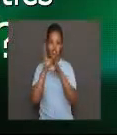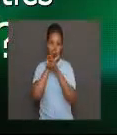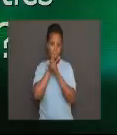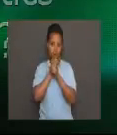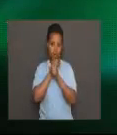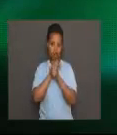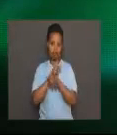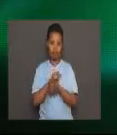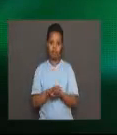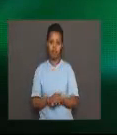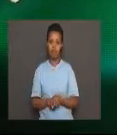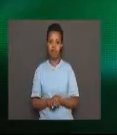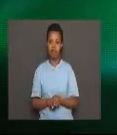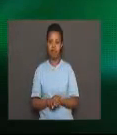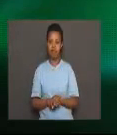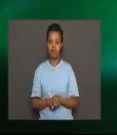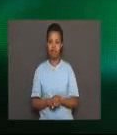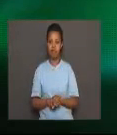Time's up.